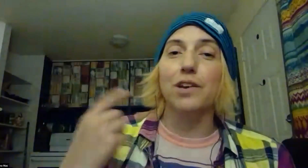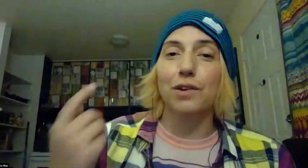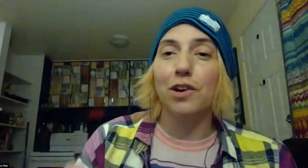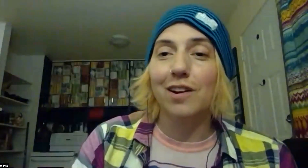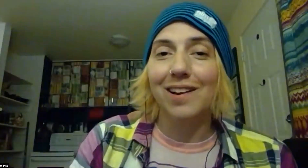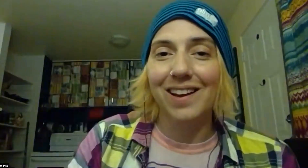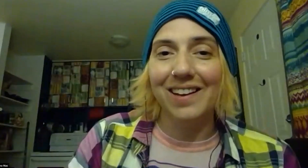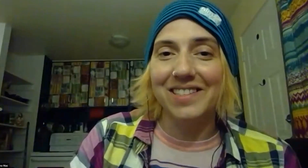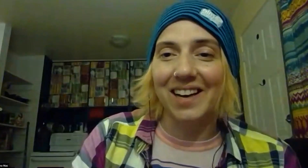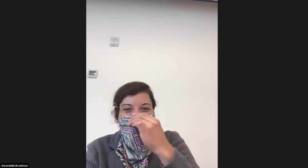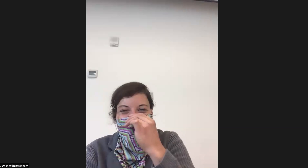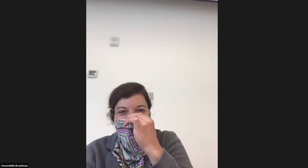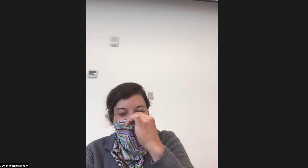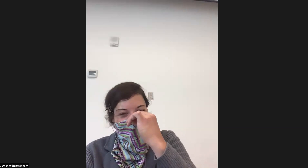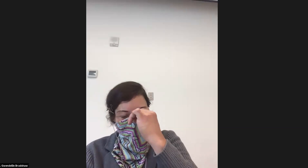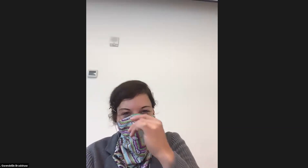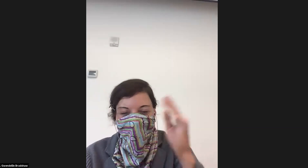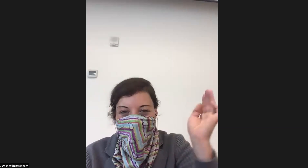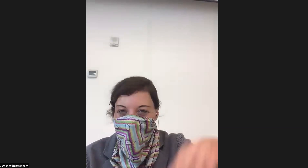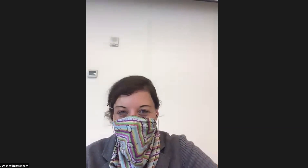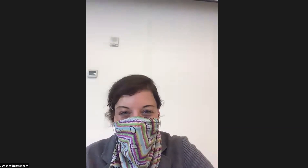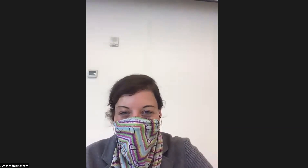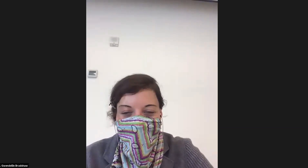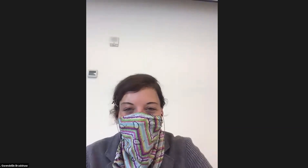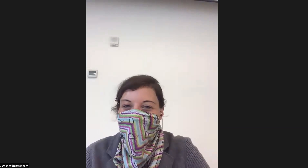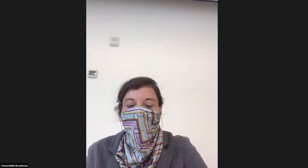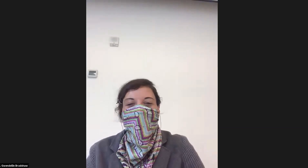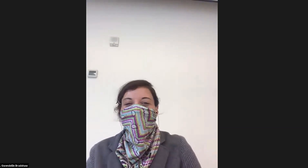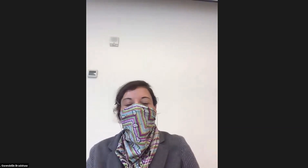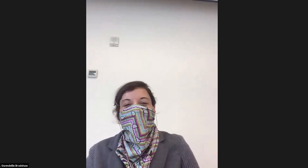out of Vancouver. And I apologize.